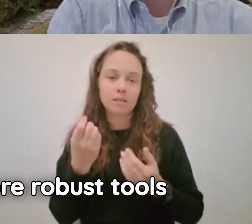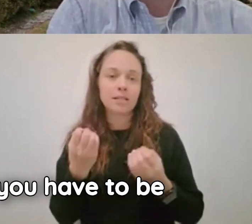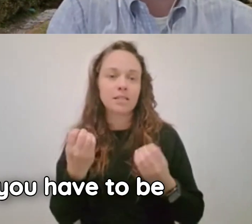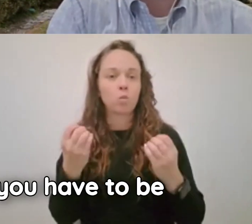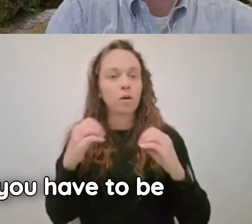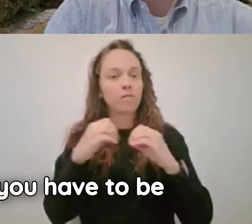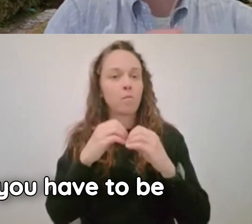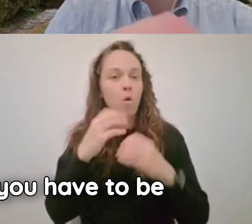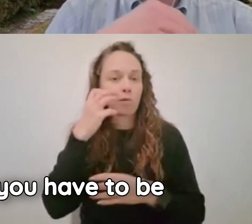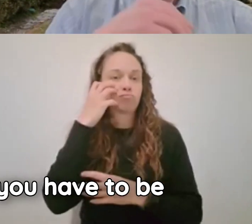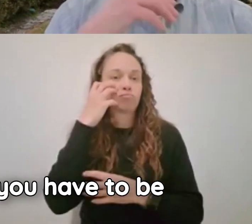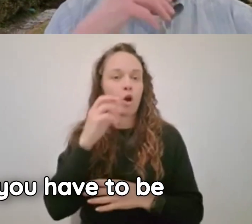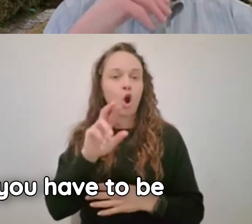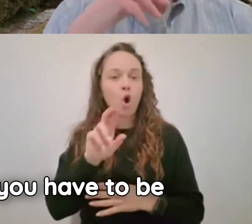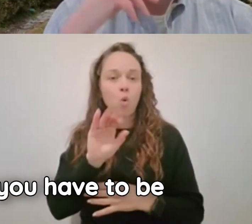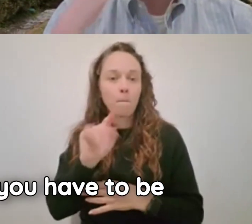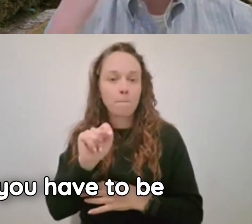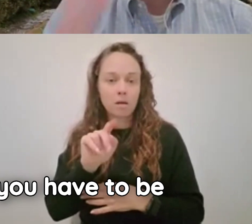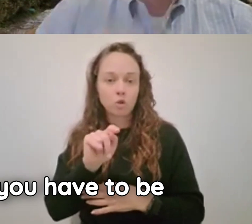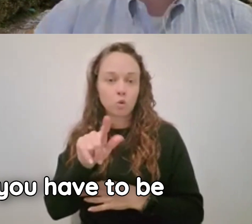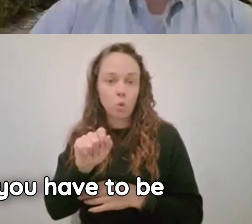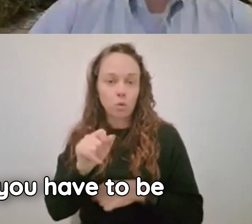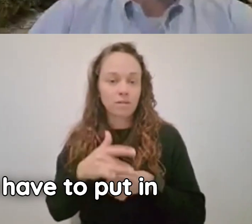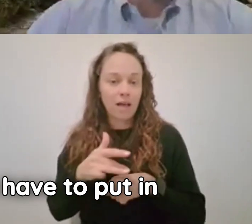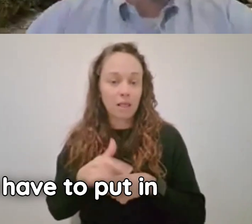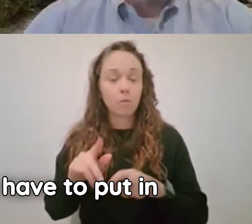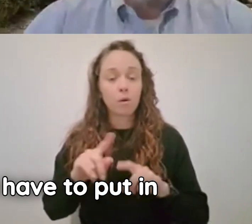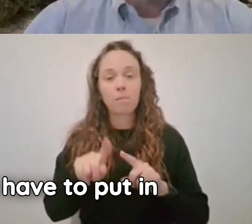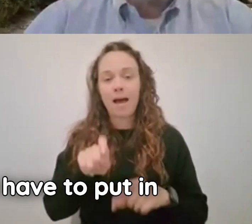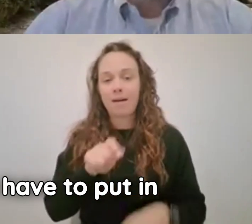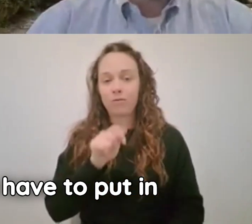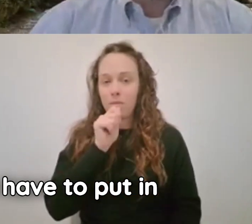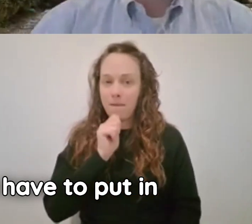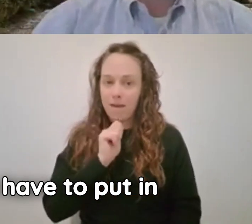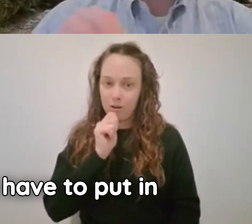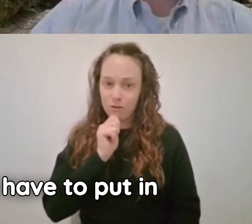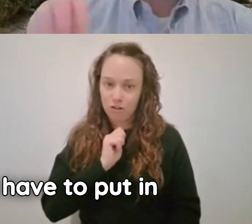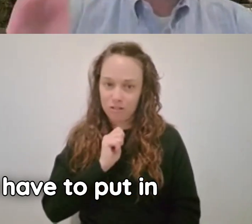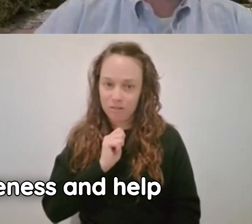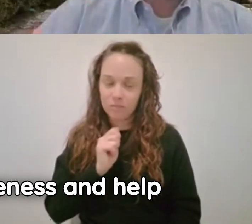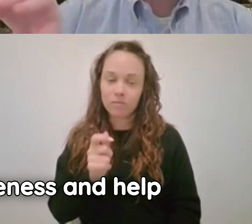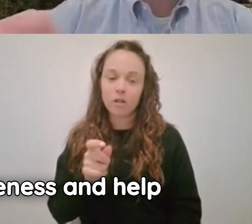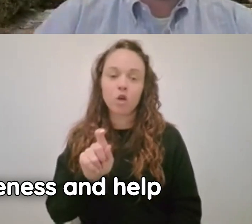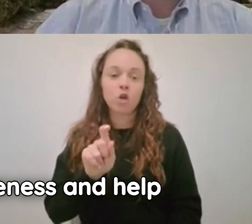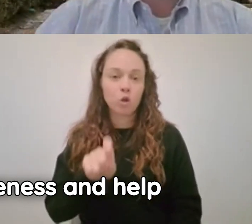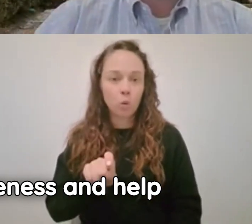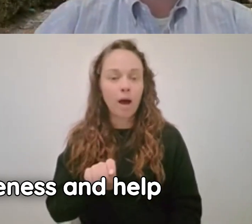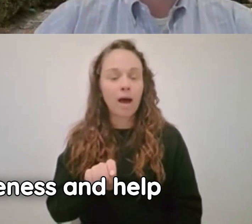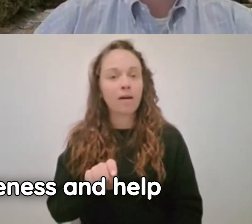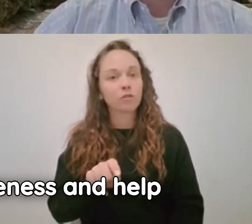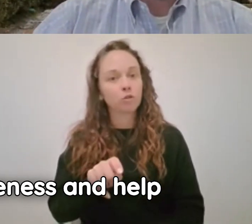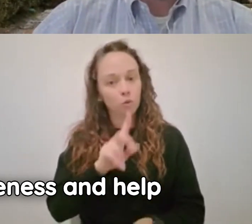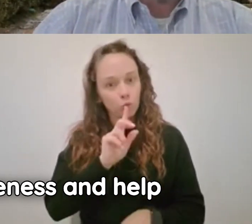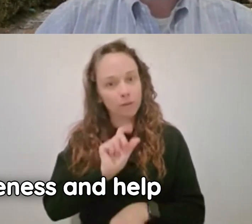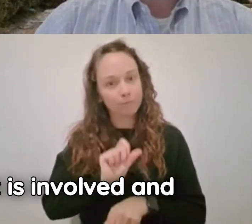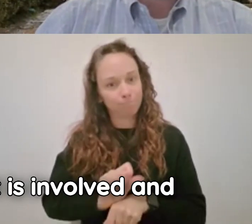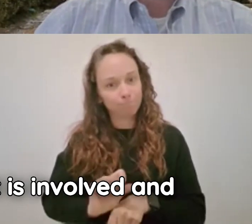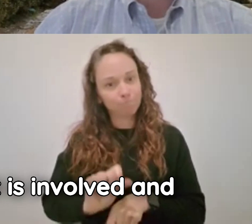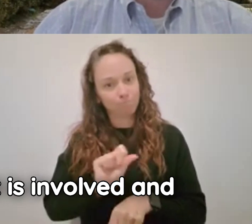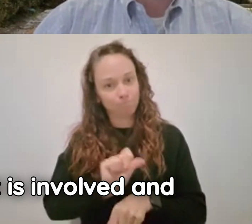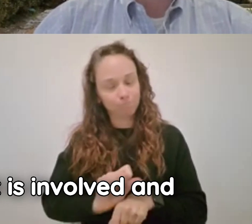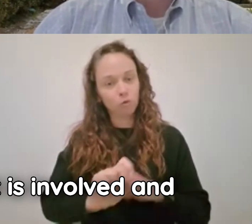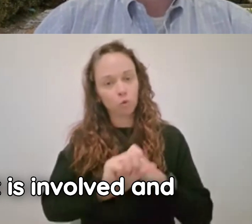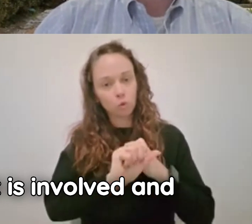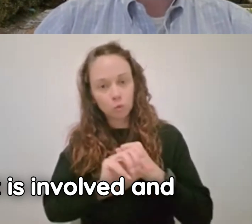robust tools that are out there. But you have to be patient with it, and you have to put in the work to raise awareness and help